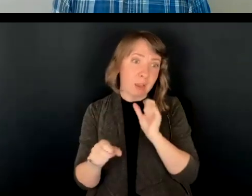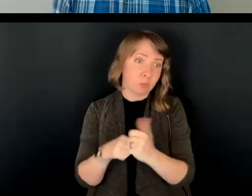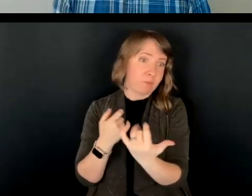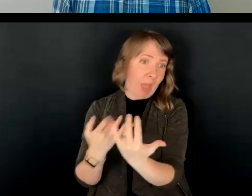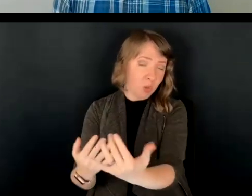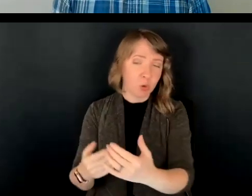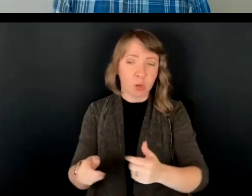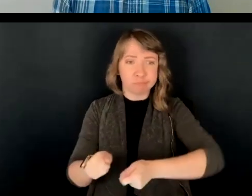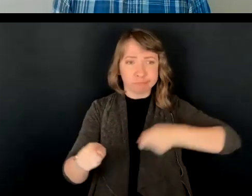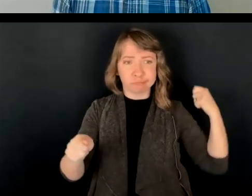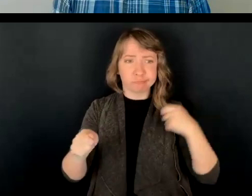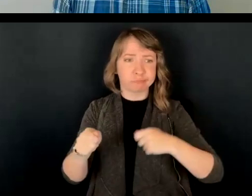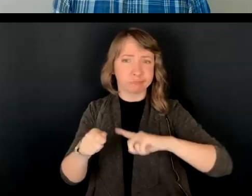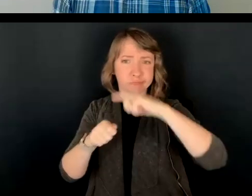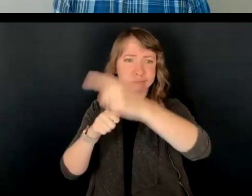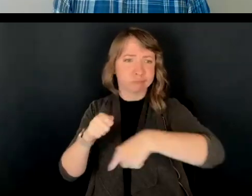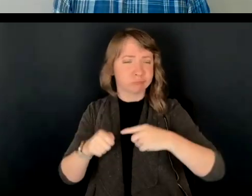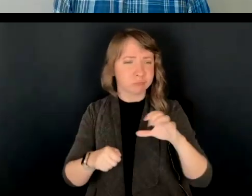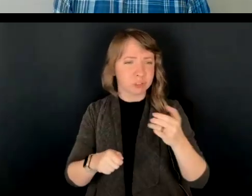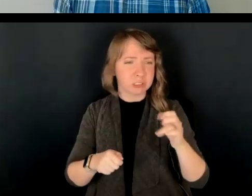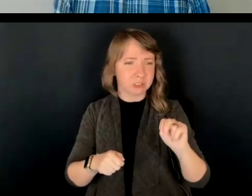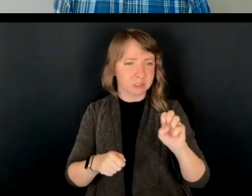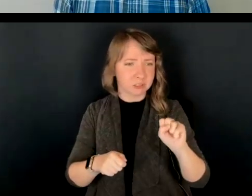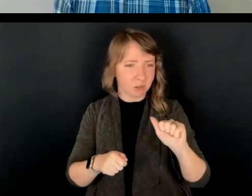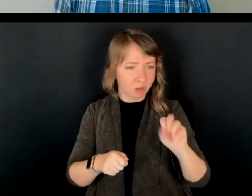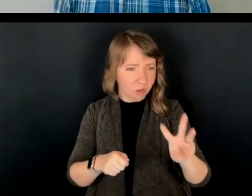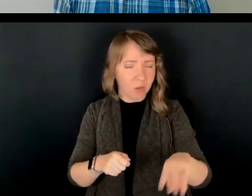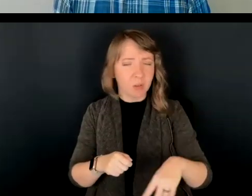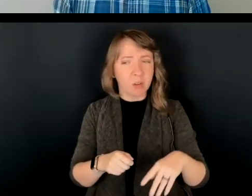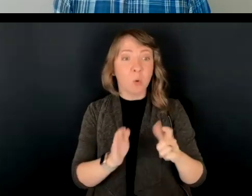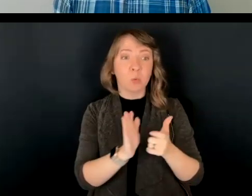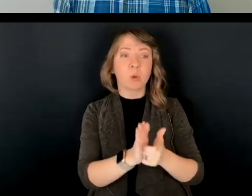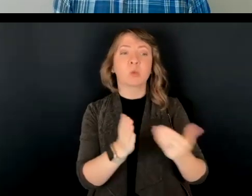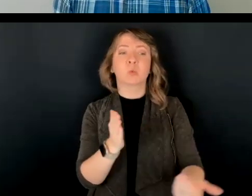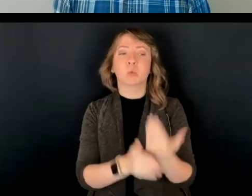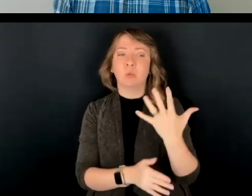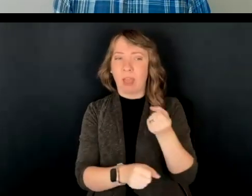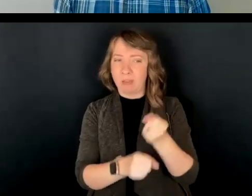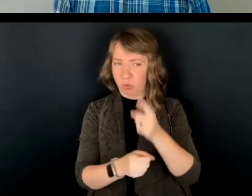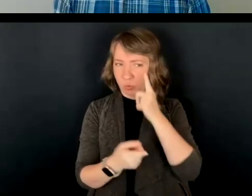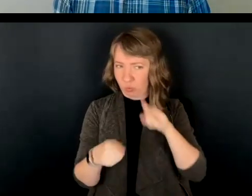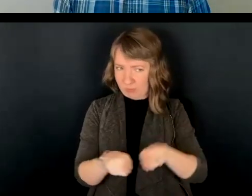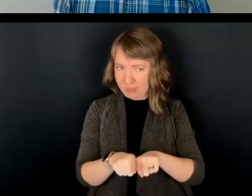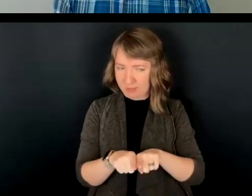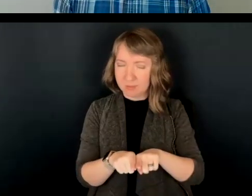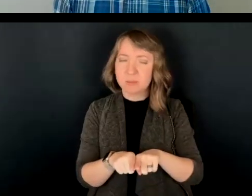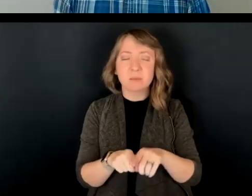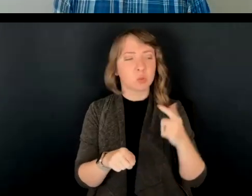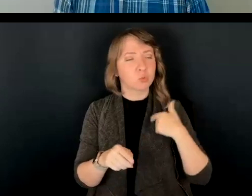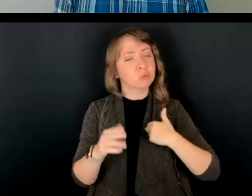that required that we do a fresh 5-year agreement. And so we built